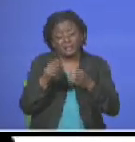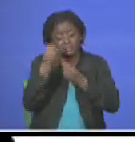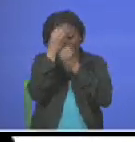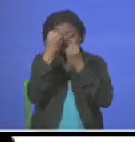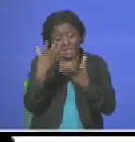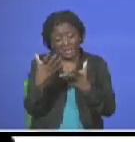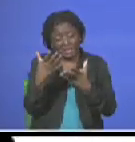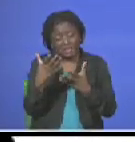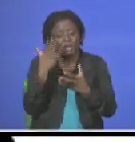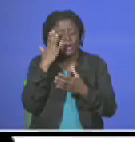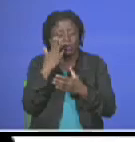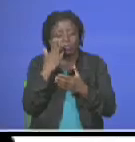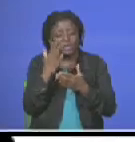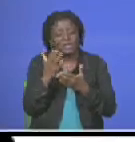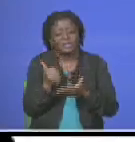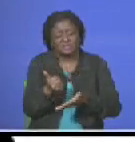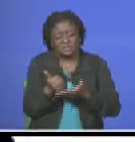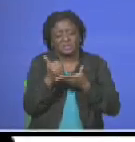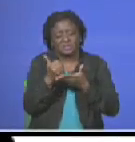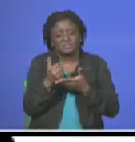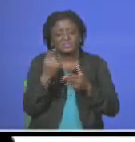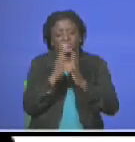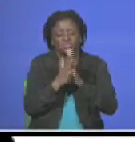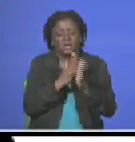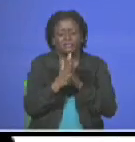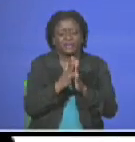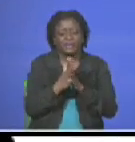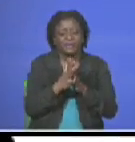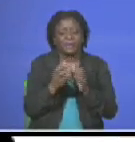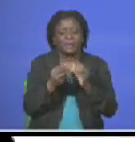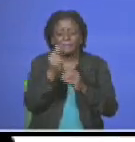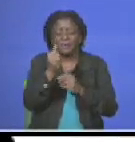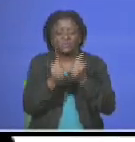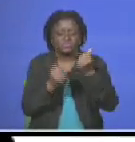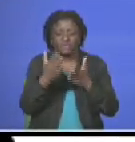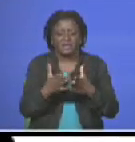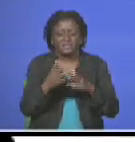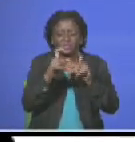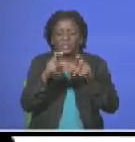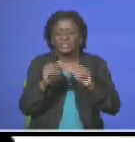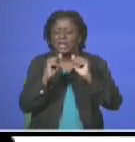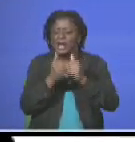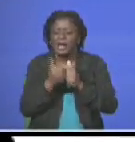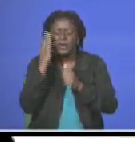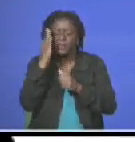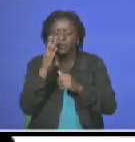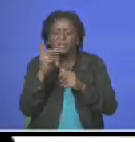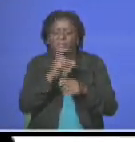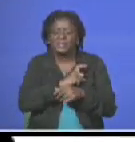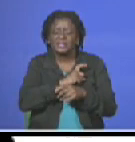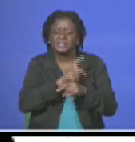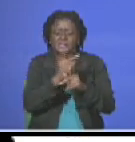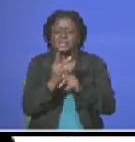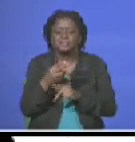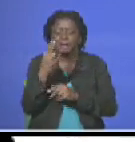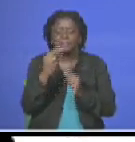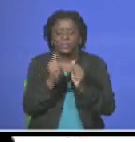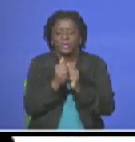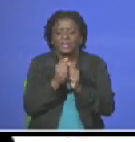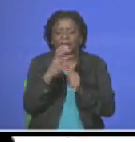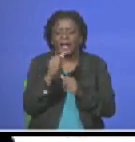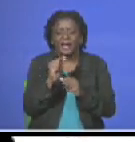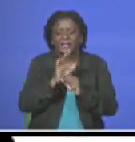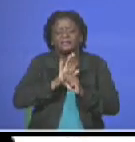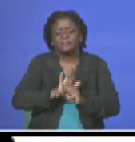will definitely ease up the traffic. Most drivers seem to question just how police would be able to keep up with and enforce the